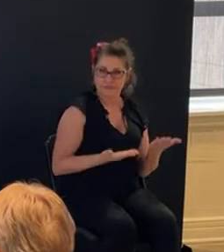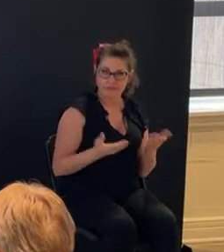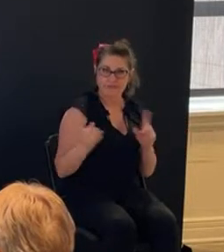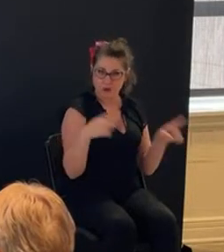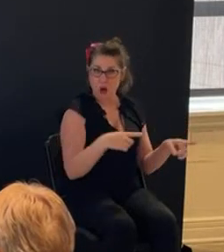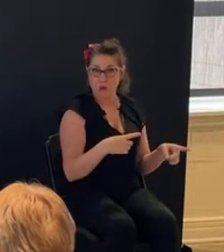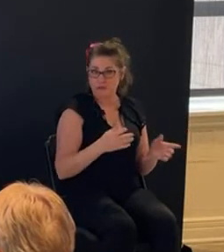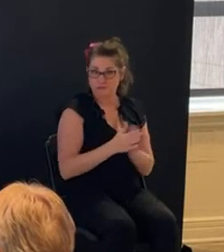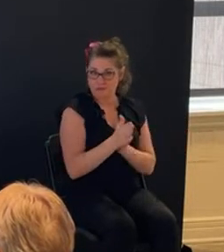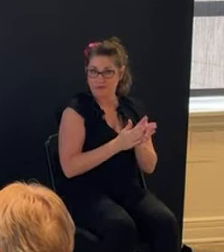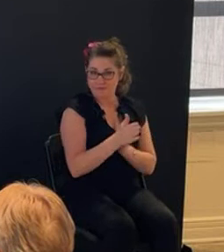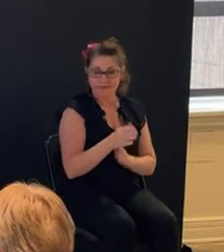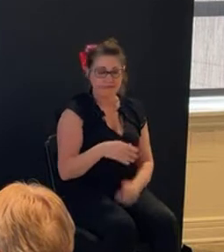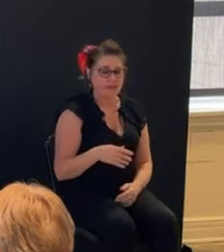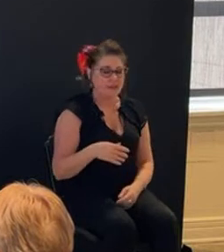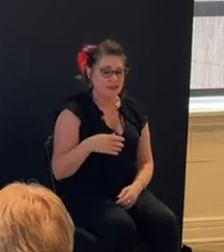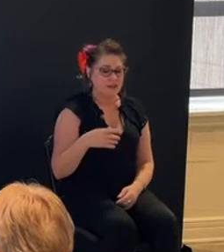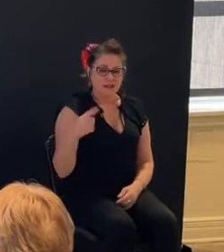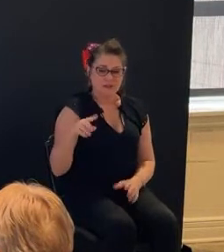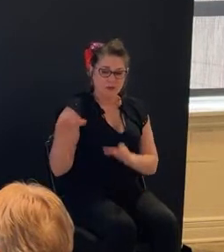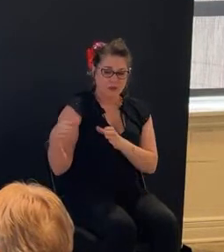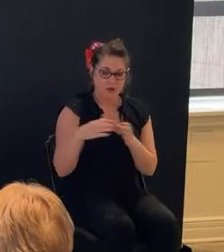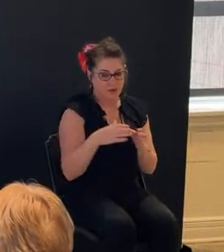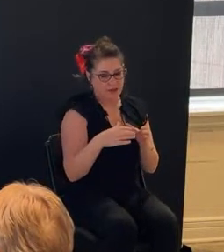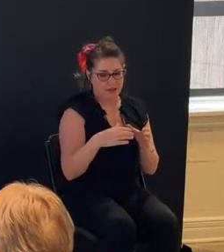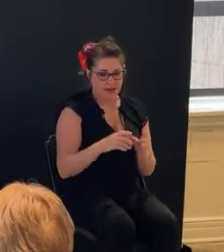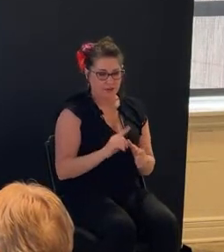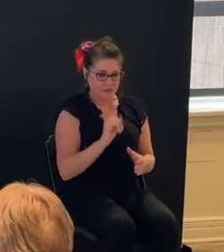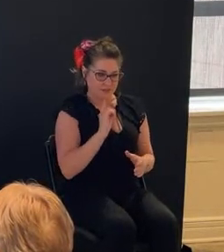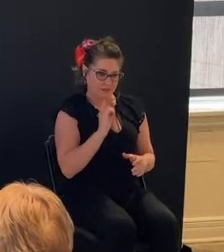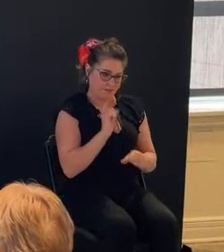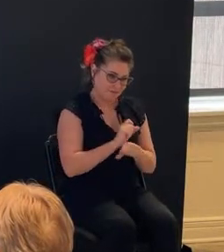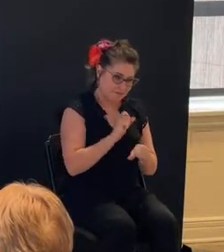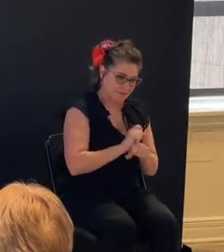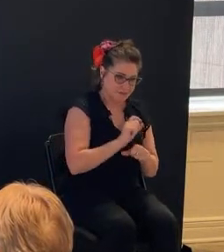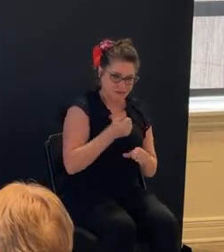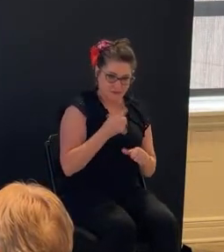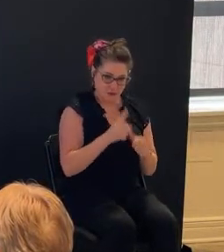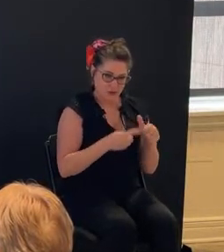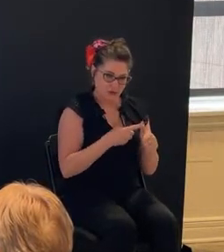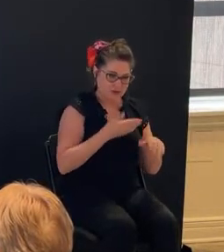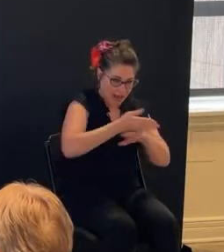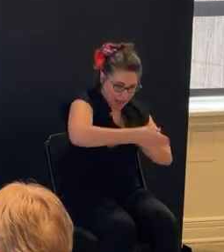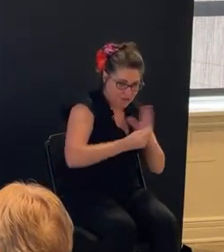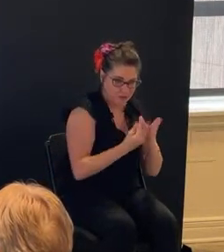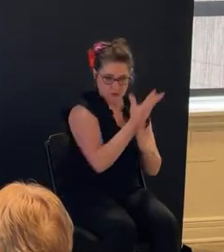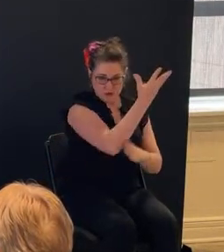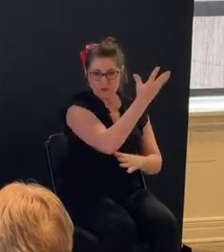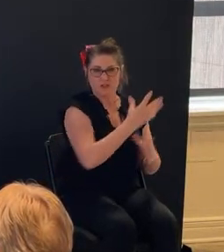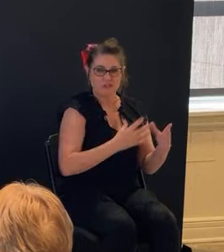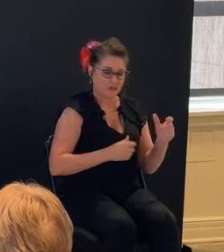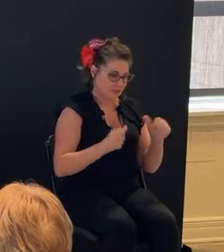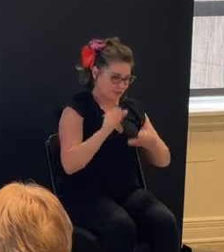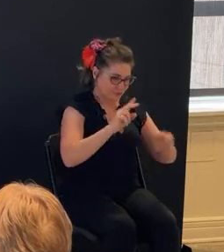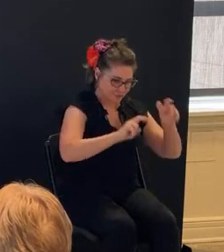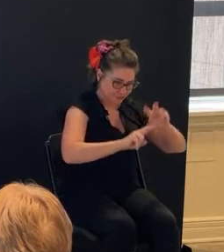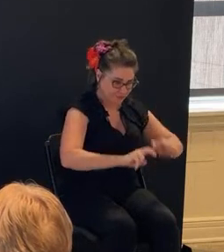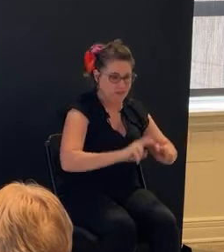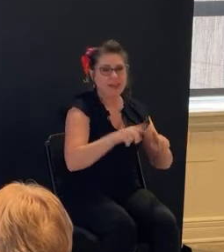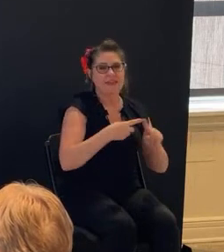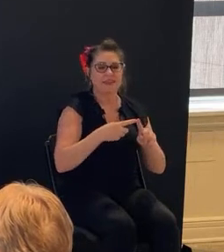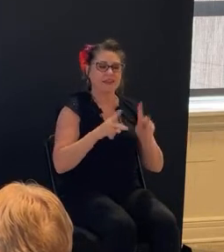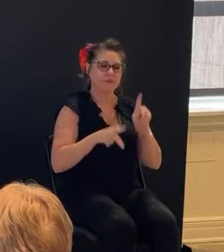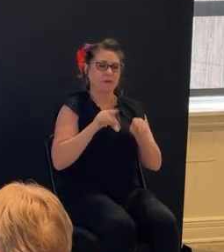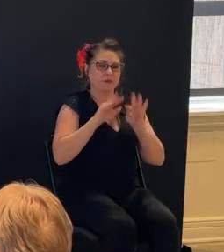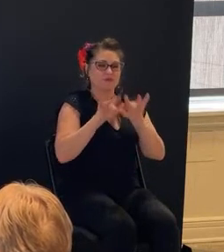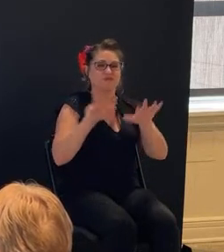And then they spent a very intense first few years after the eruption, and then, you know, people would kind of peel off and go do other stuff,